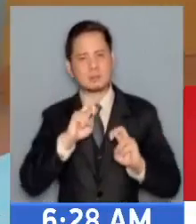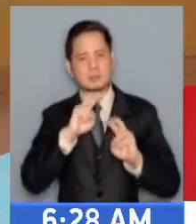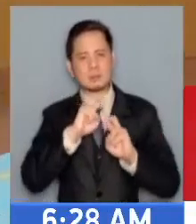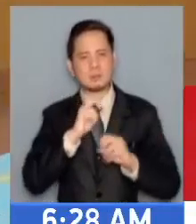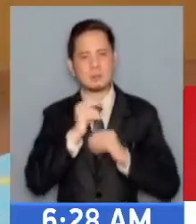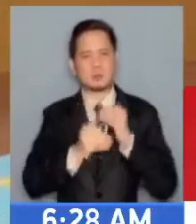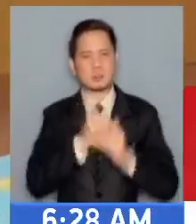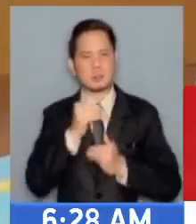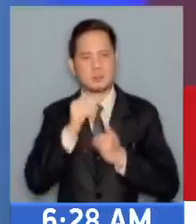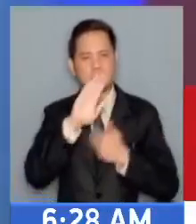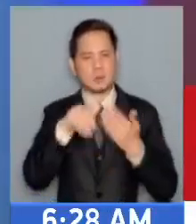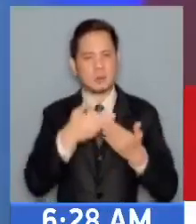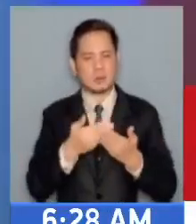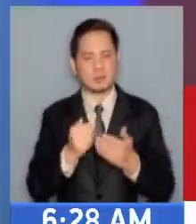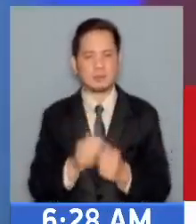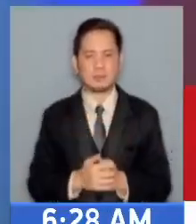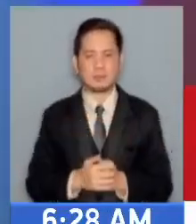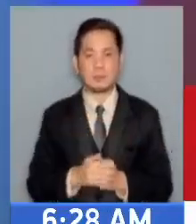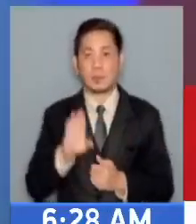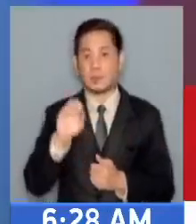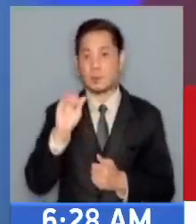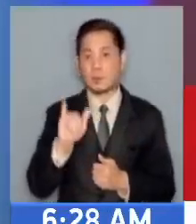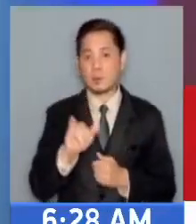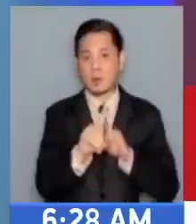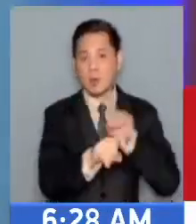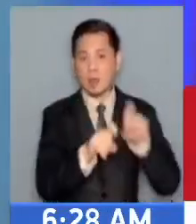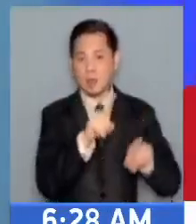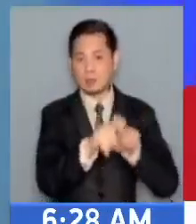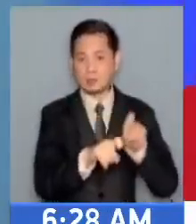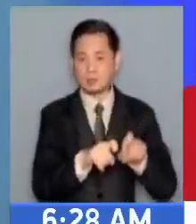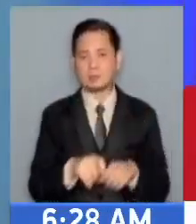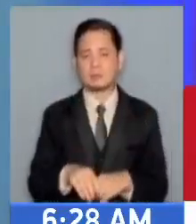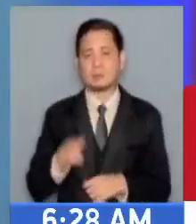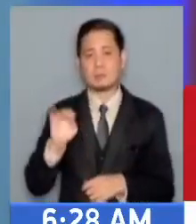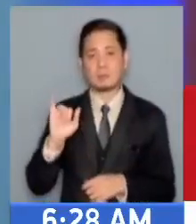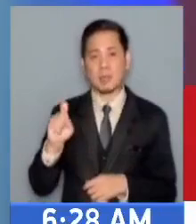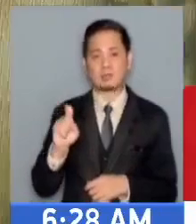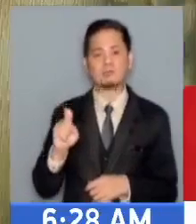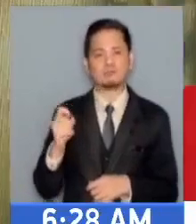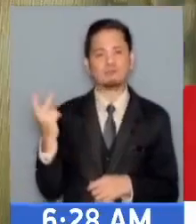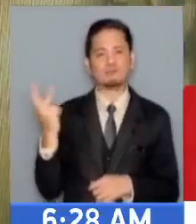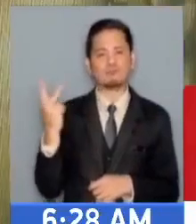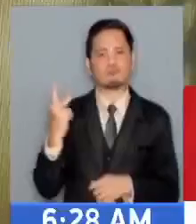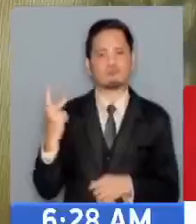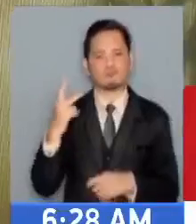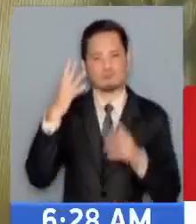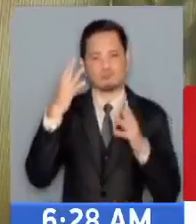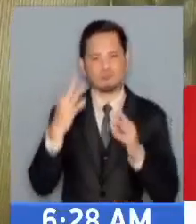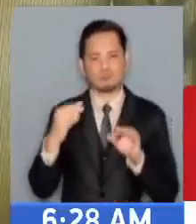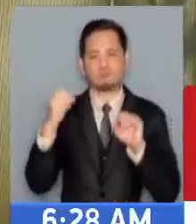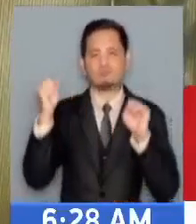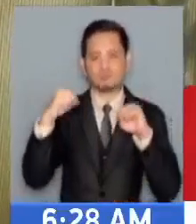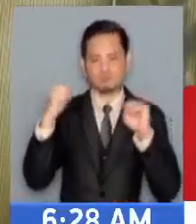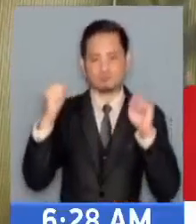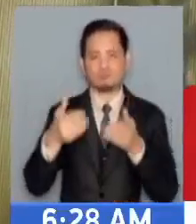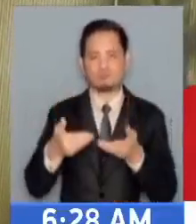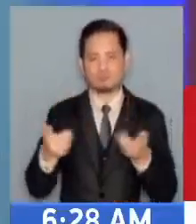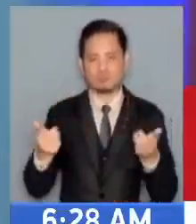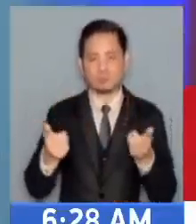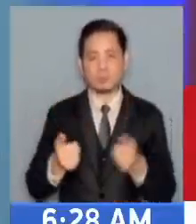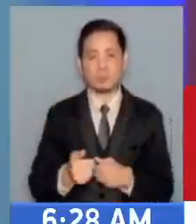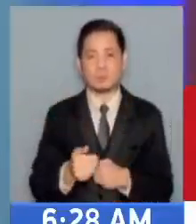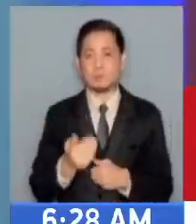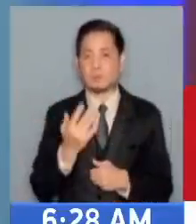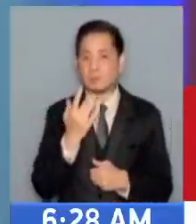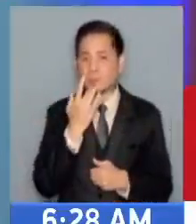Abunda, sinabi ni Max na mutual decision ang kanilang paghihiwalay. Ginusto niya raw ang tahimik na pagproseso sa mga nangyari sa kanyang